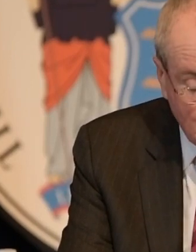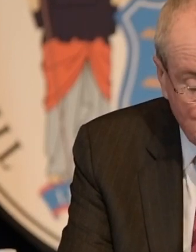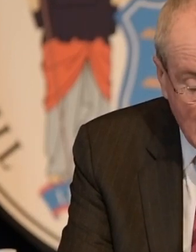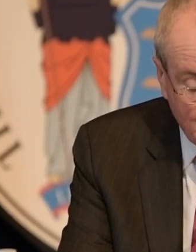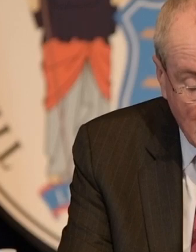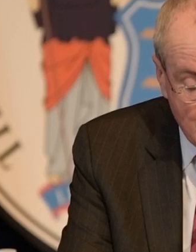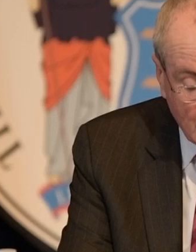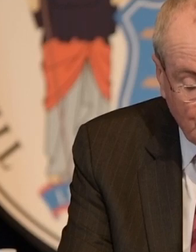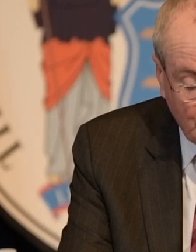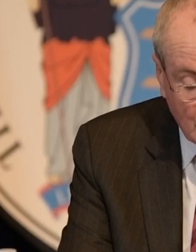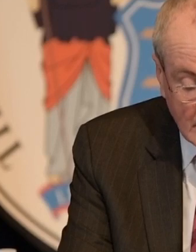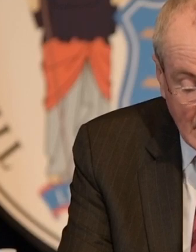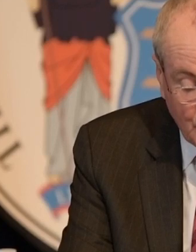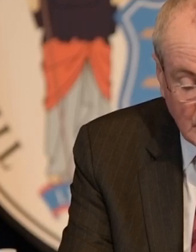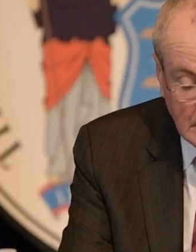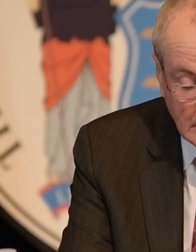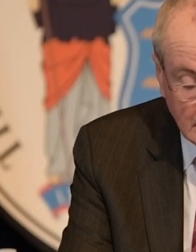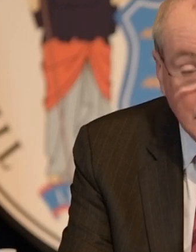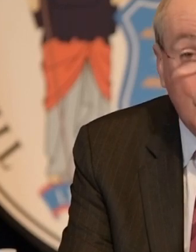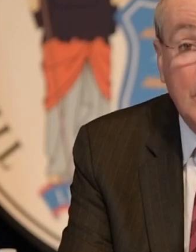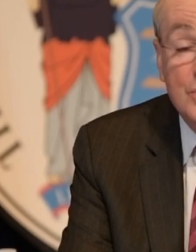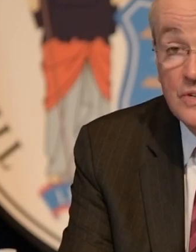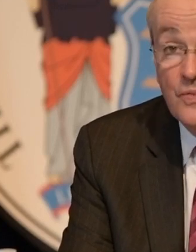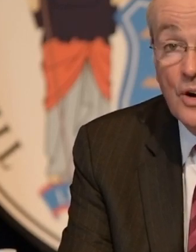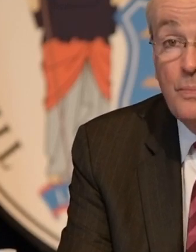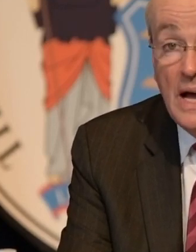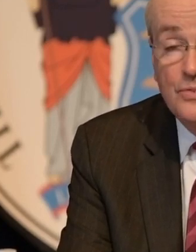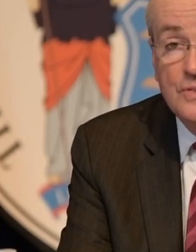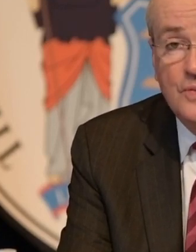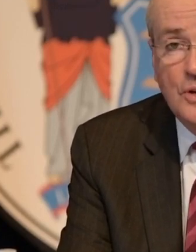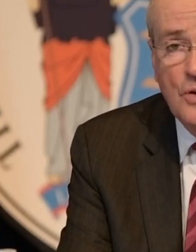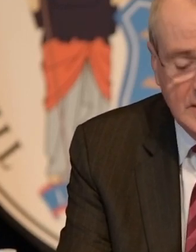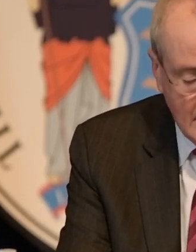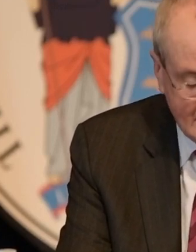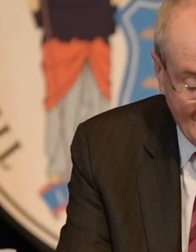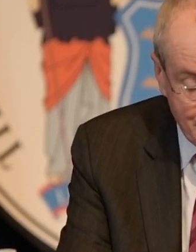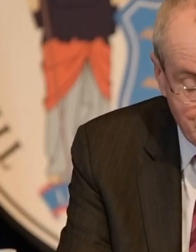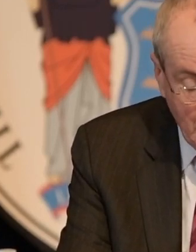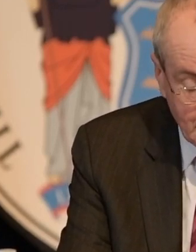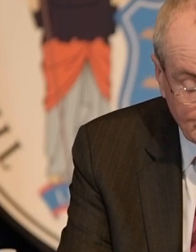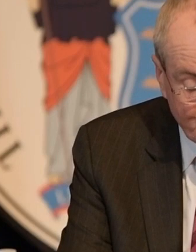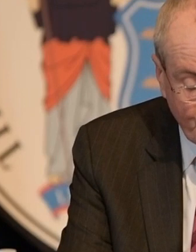into JFK Medical Center in Edison, where he was confirmed positive for COVID-19.